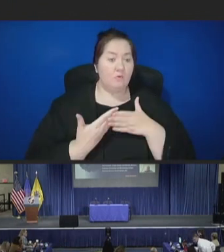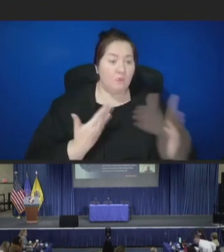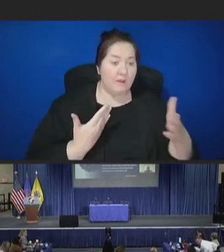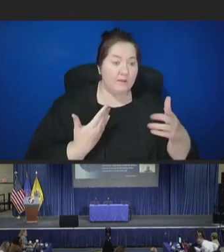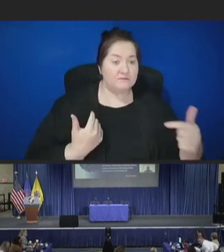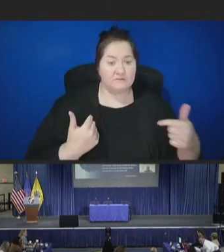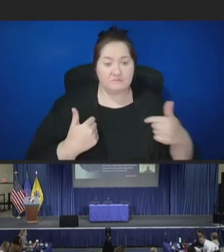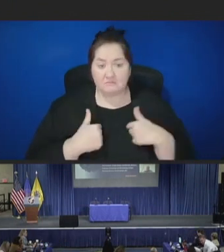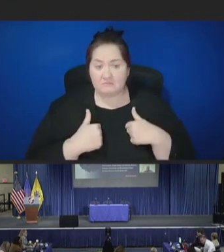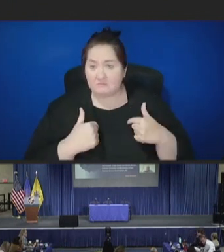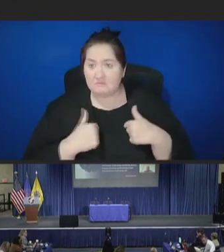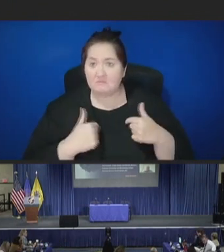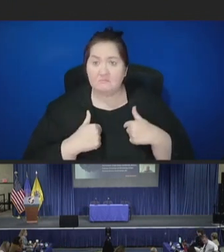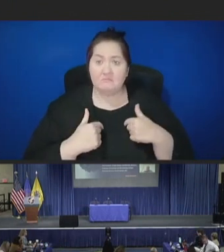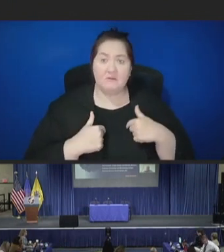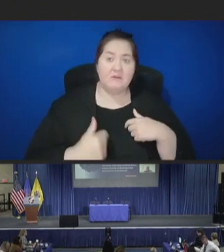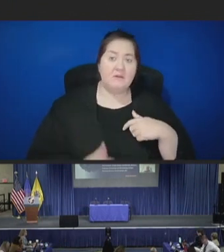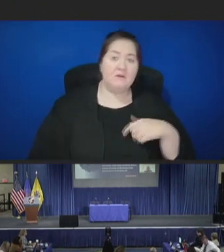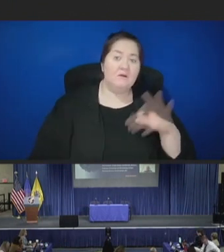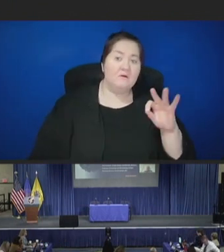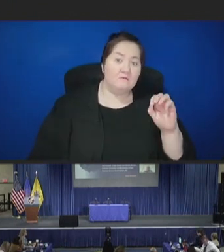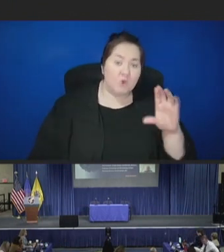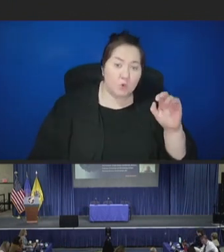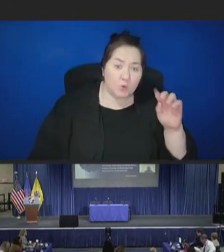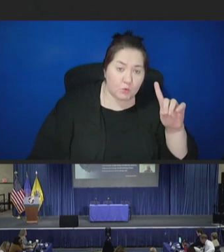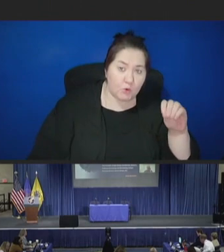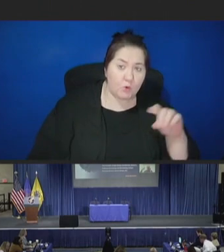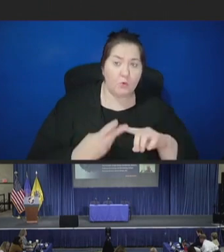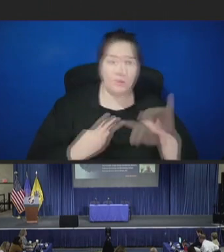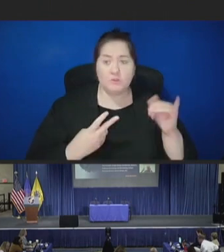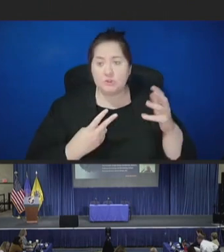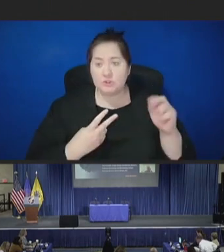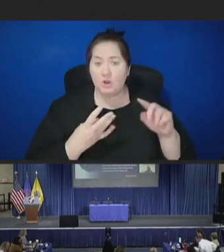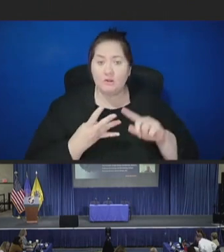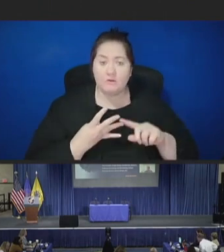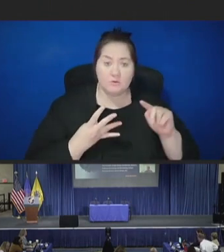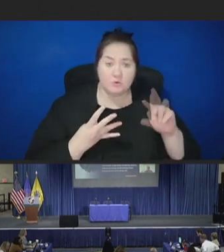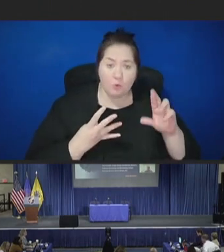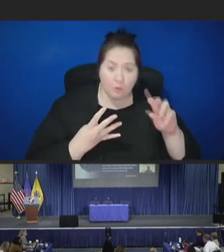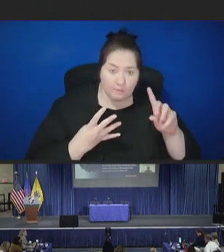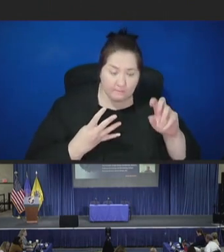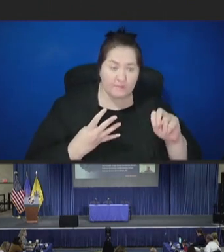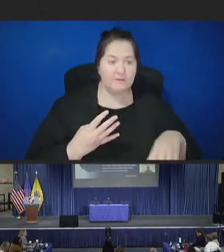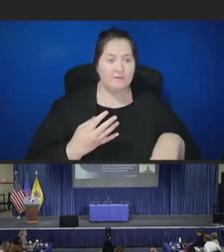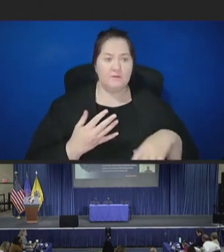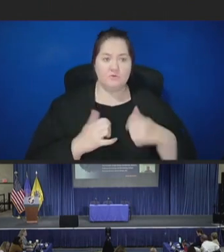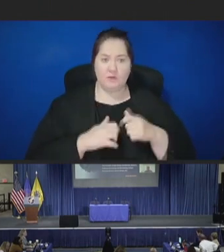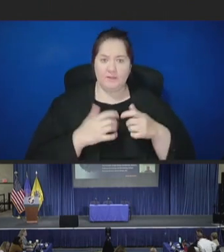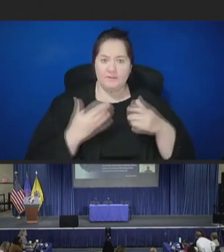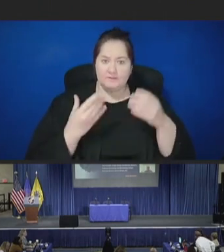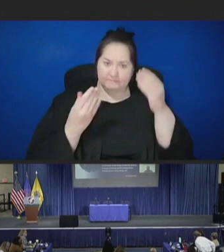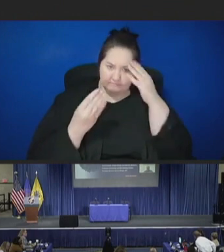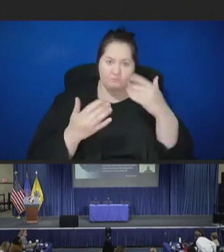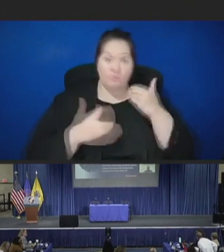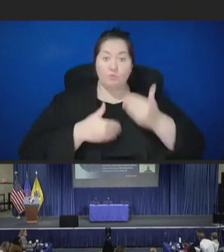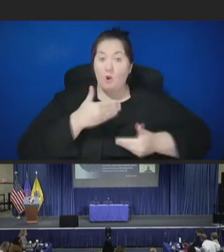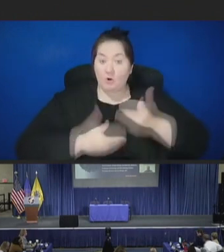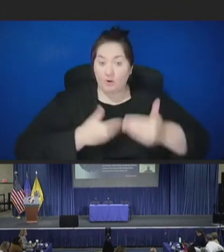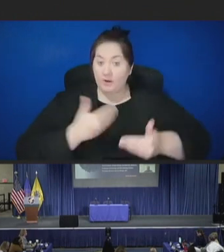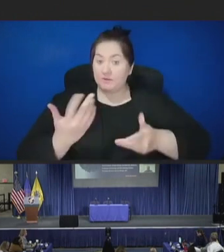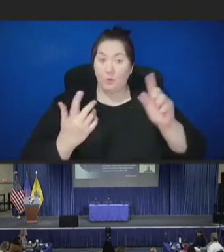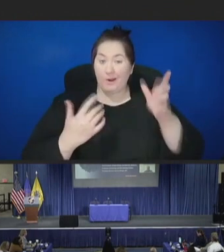Facundo and John and Torben, will try to convey what progress we've made and where are we trying to go.